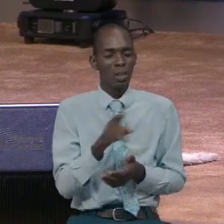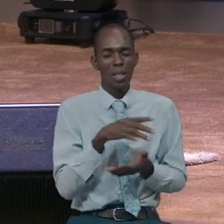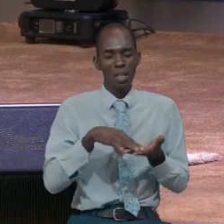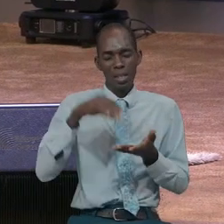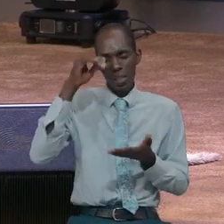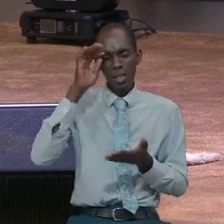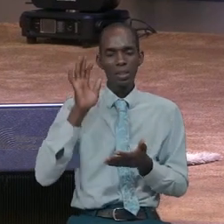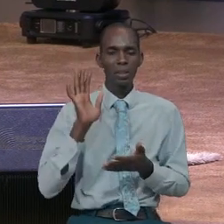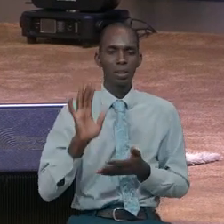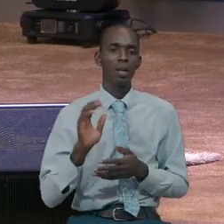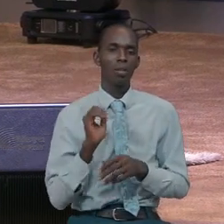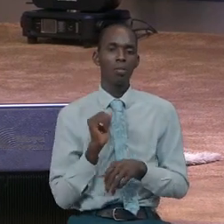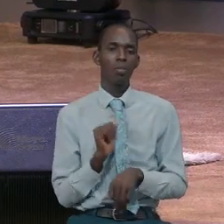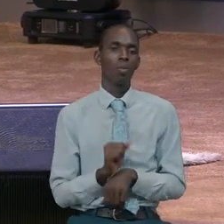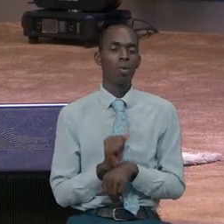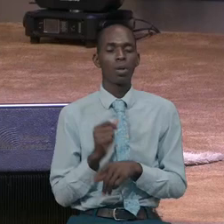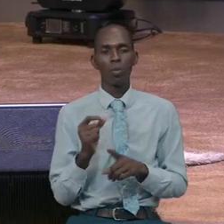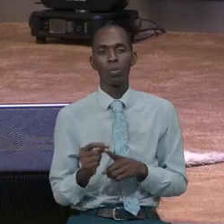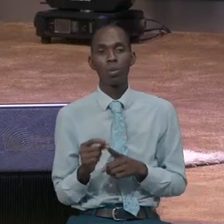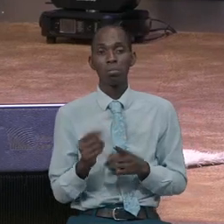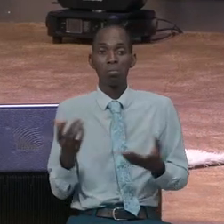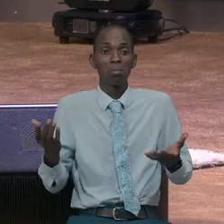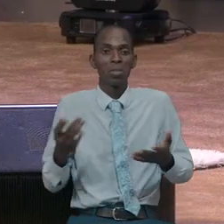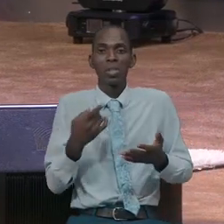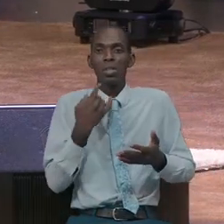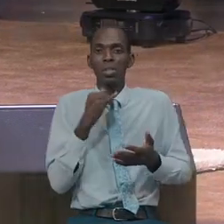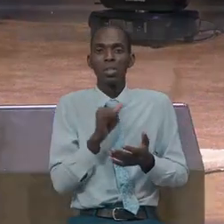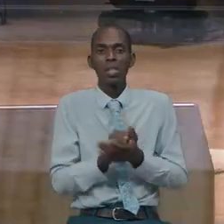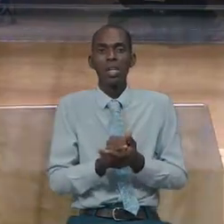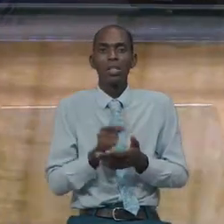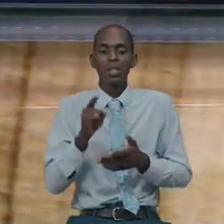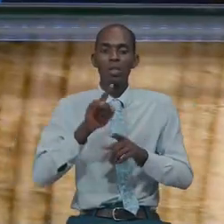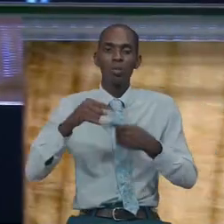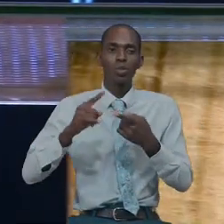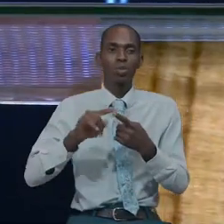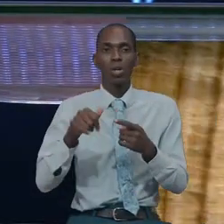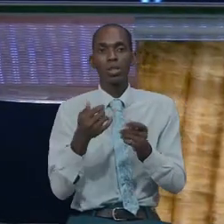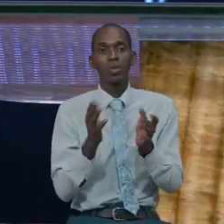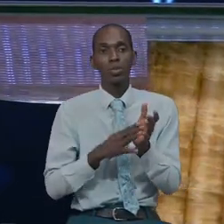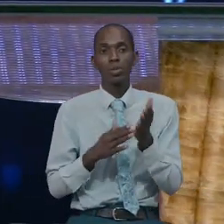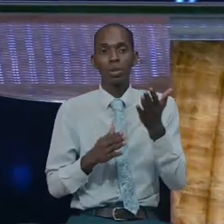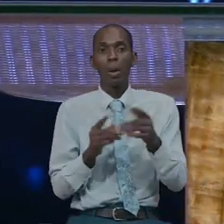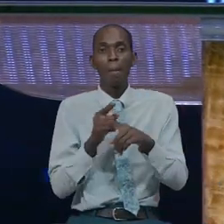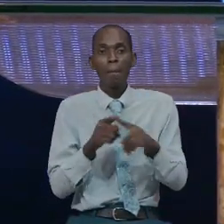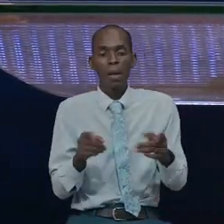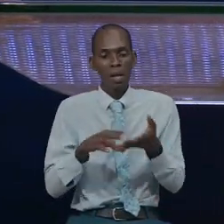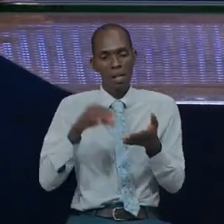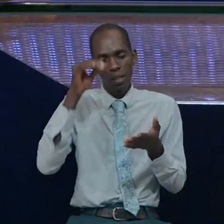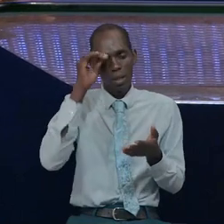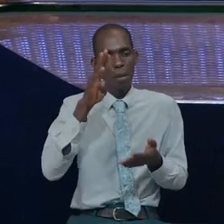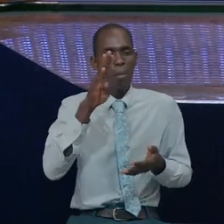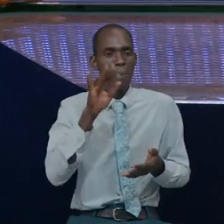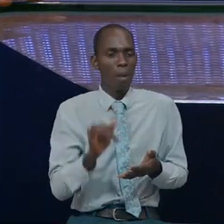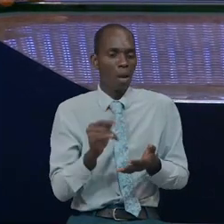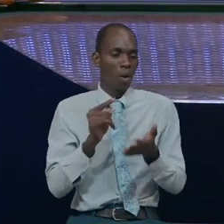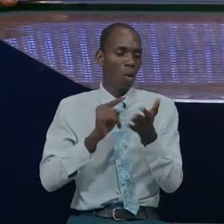their works. It doesn't mean that they went to any school there, but they learned by observation.